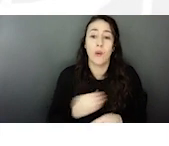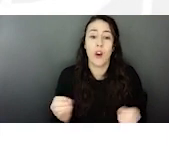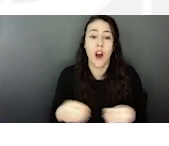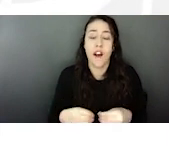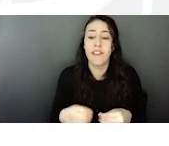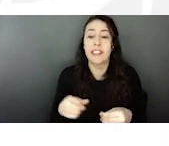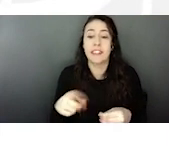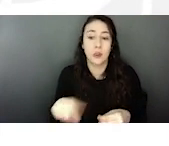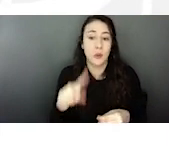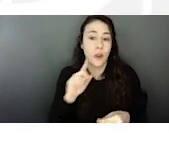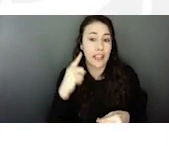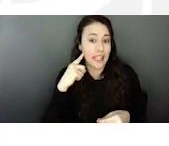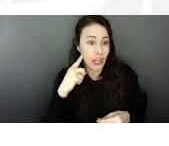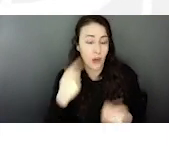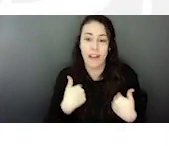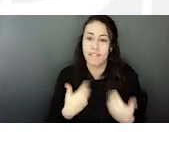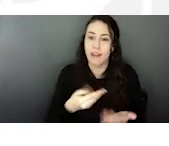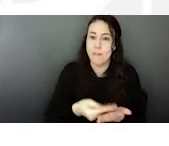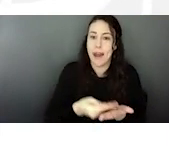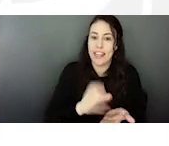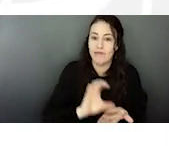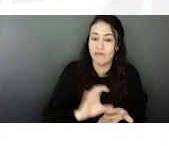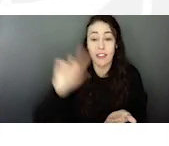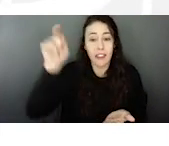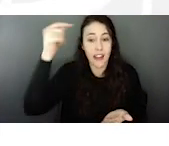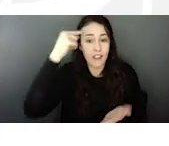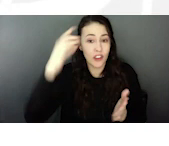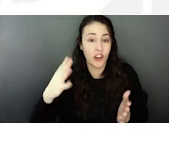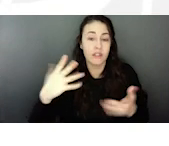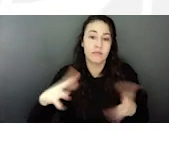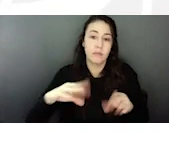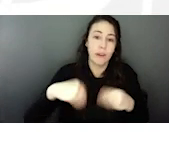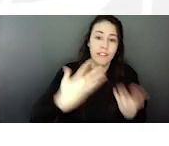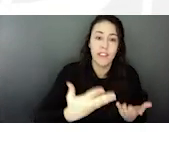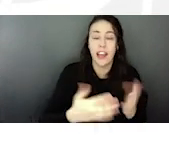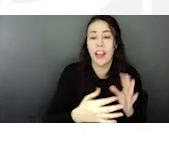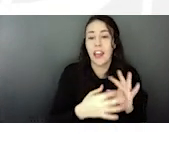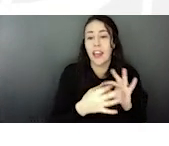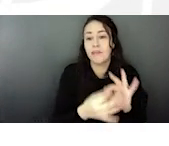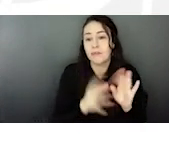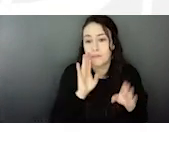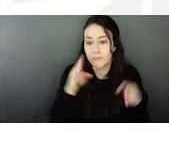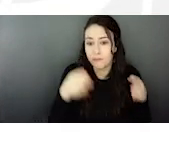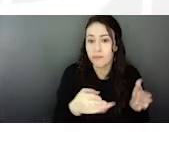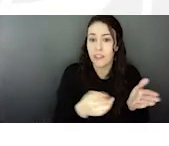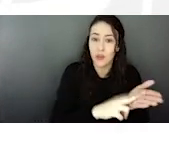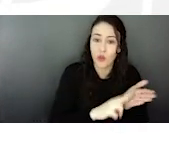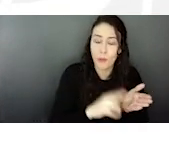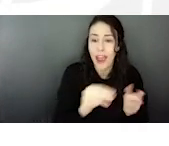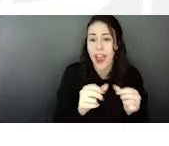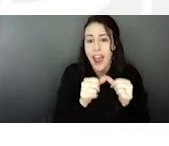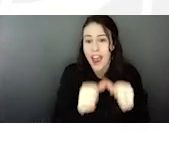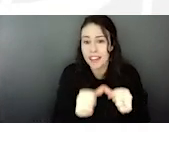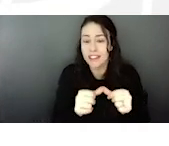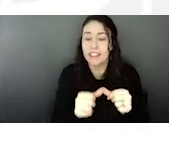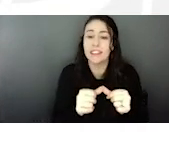money that the legislature and the governor have provided around focusing on enrollment and persistence. You will hear us really pushing in